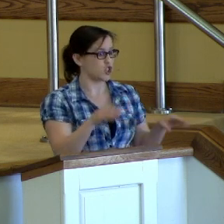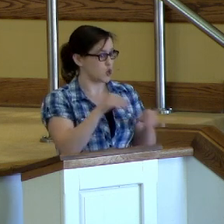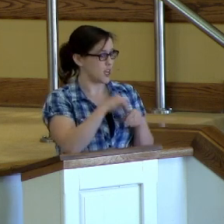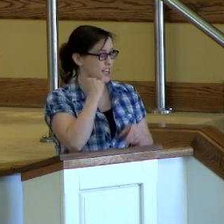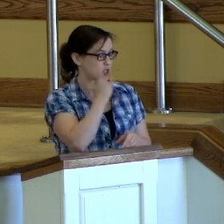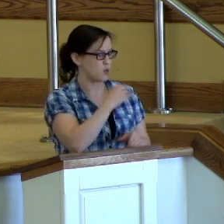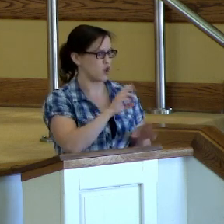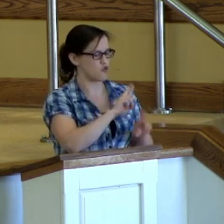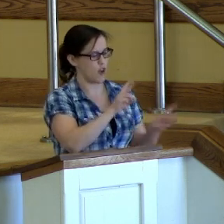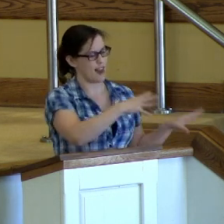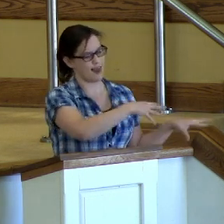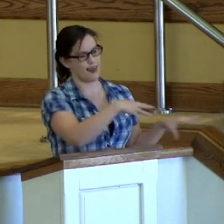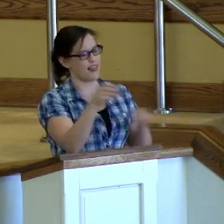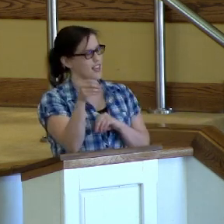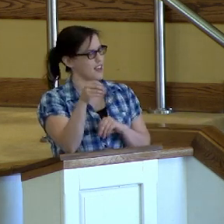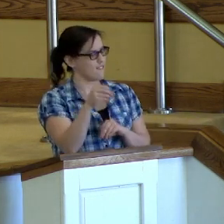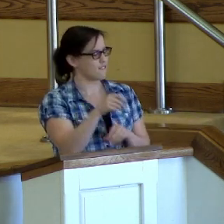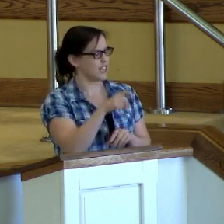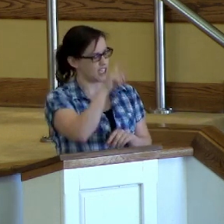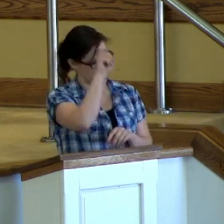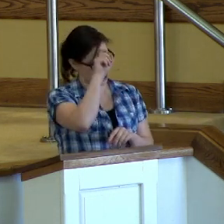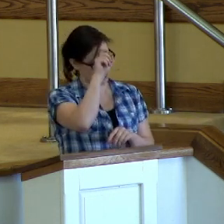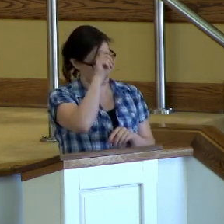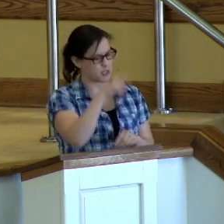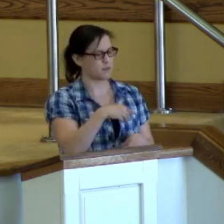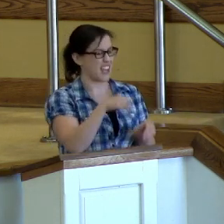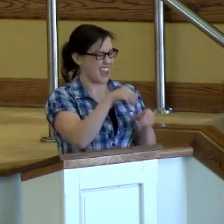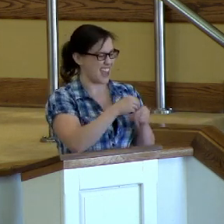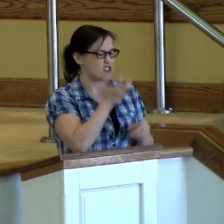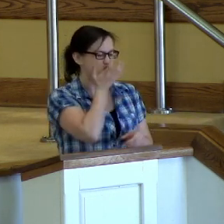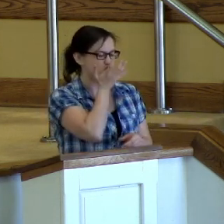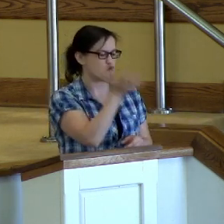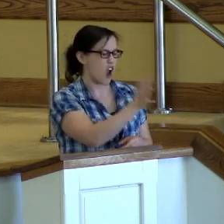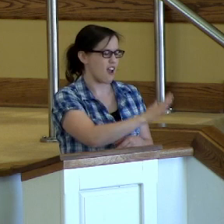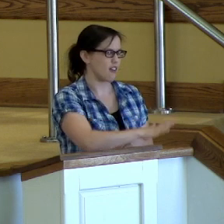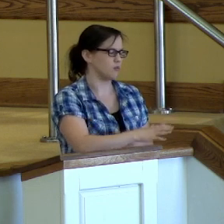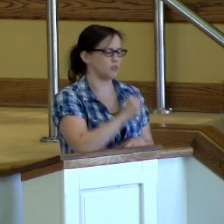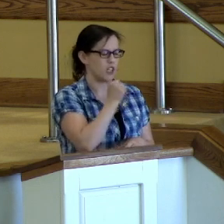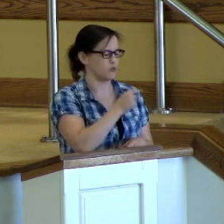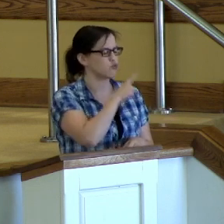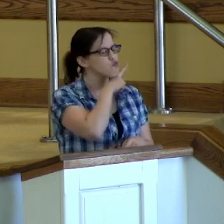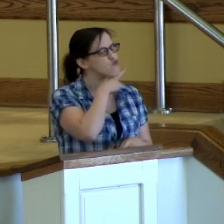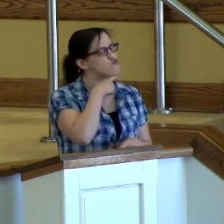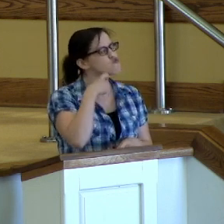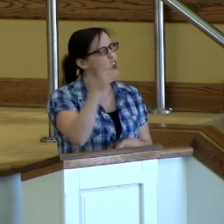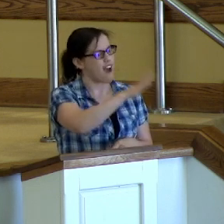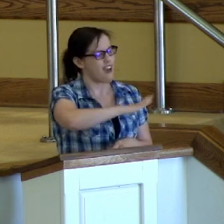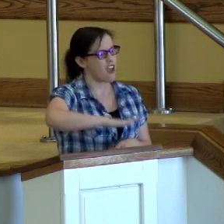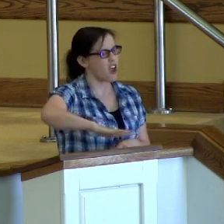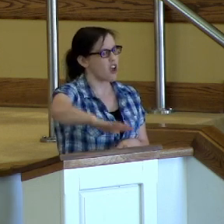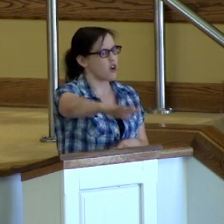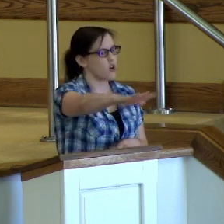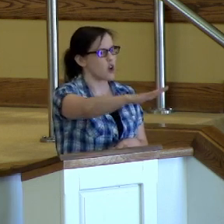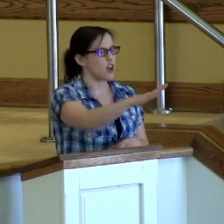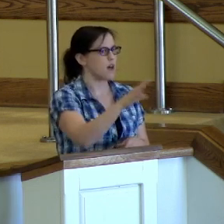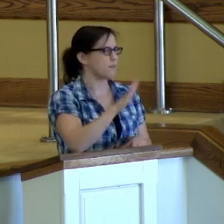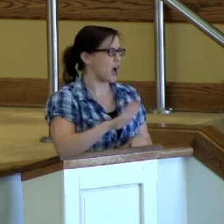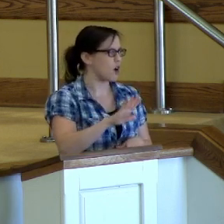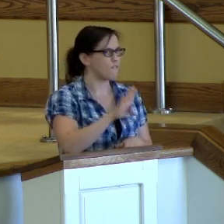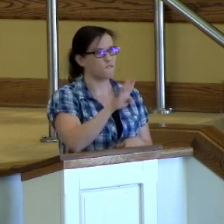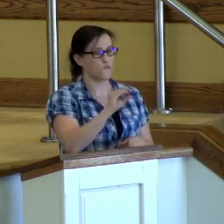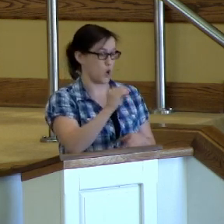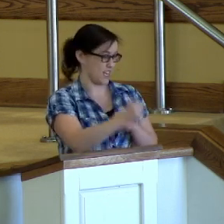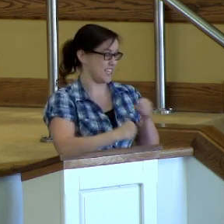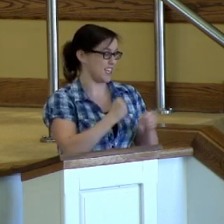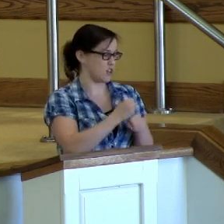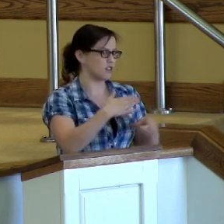leaving Egypt, and so they'd been in the desert for 39 years. So they're right at the end of the 40-year trials, and